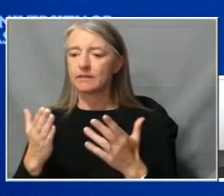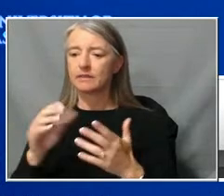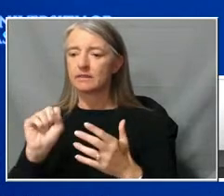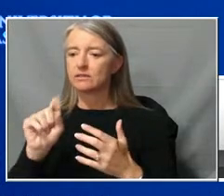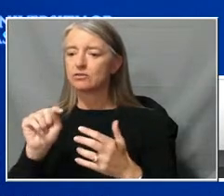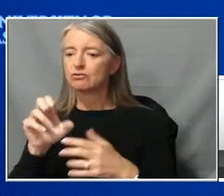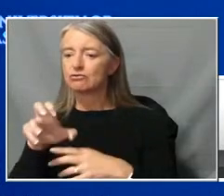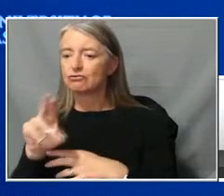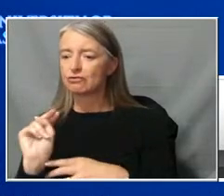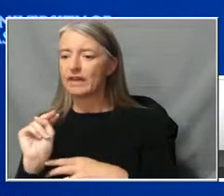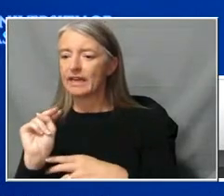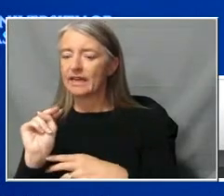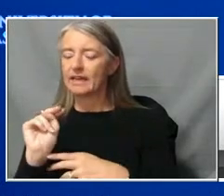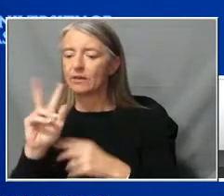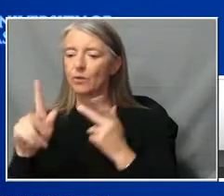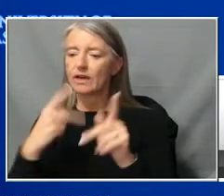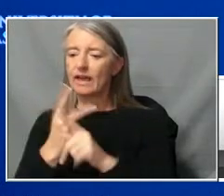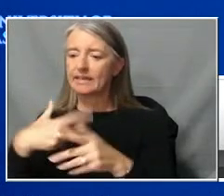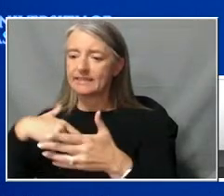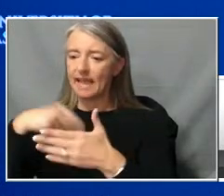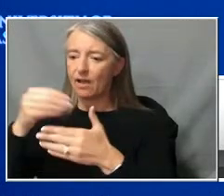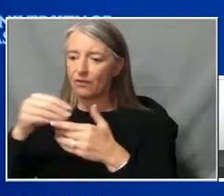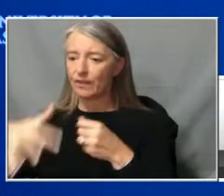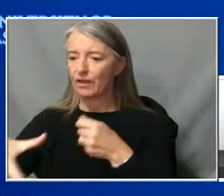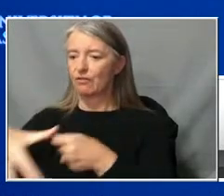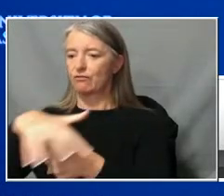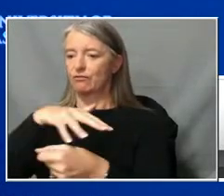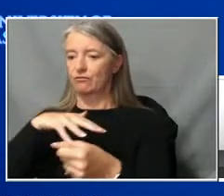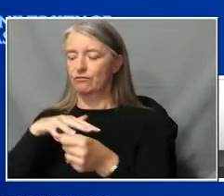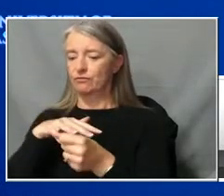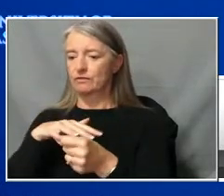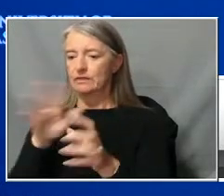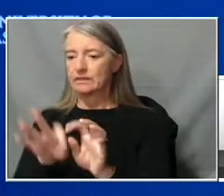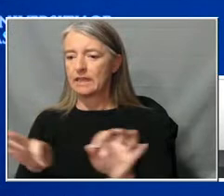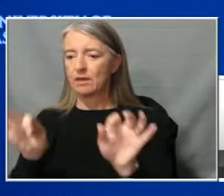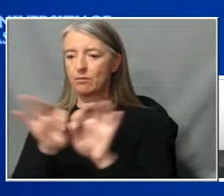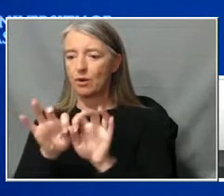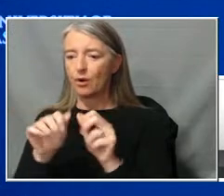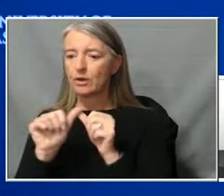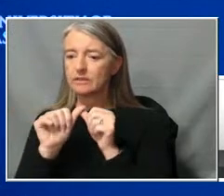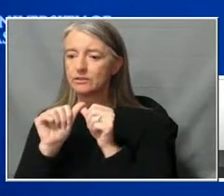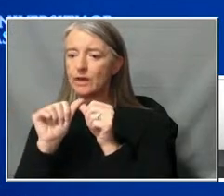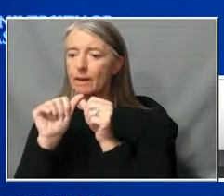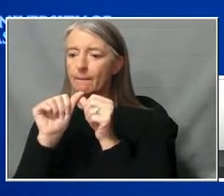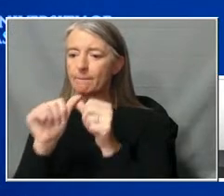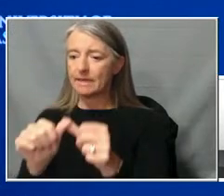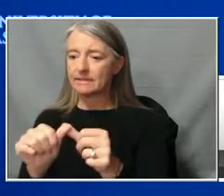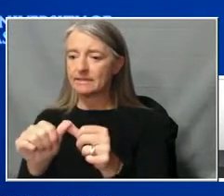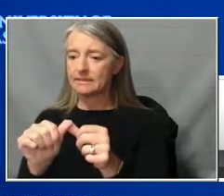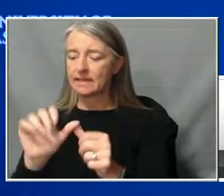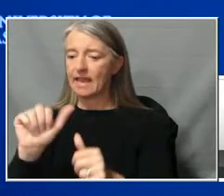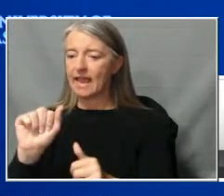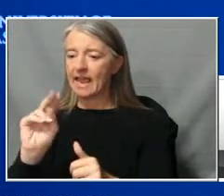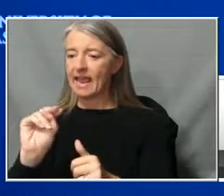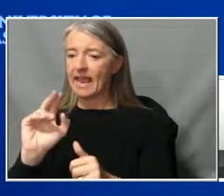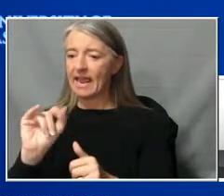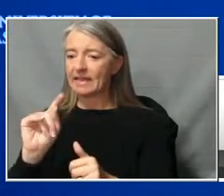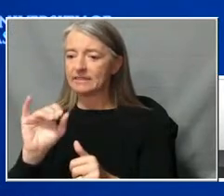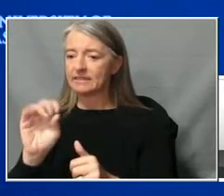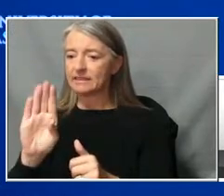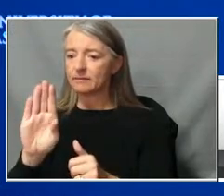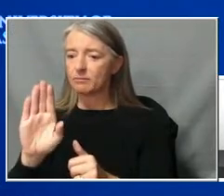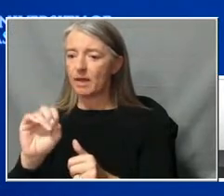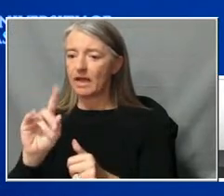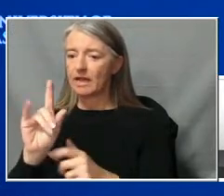variant is circulating. I think it is important because we do want to help and maintain our antibody responses so that we can help